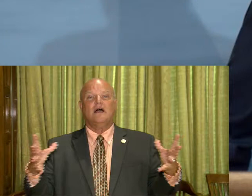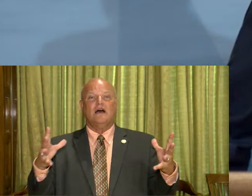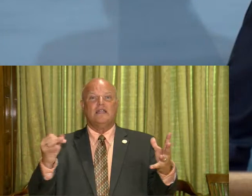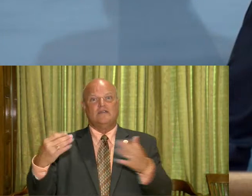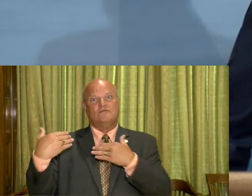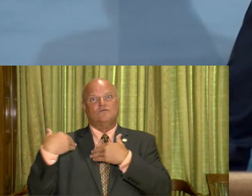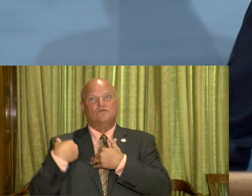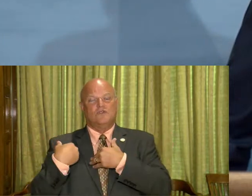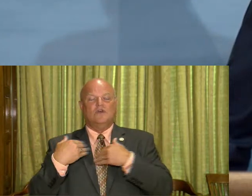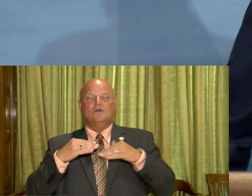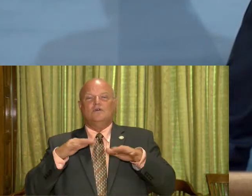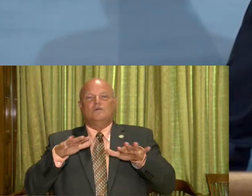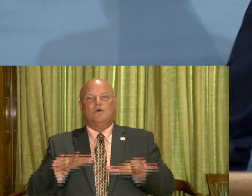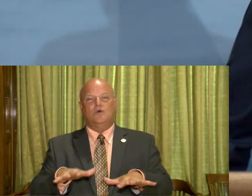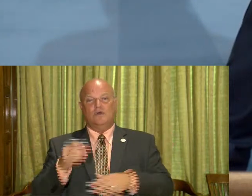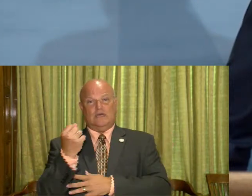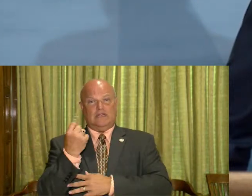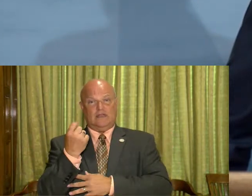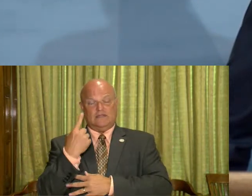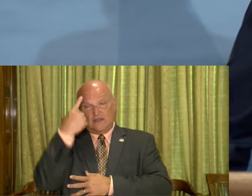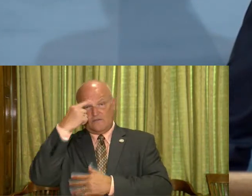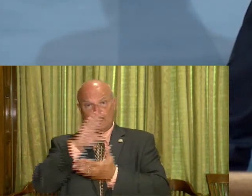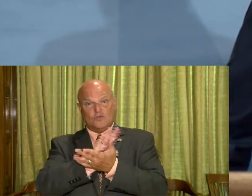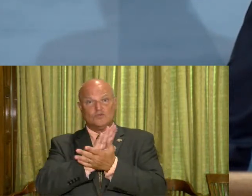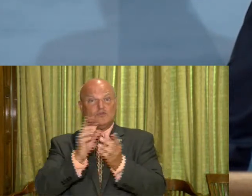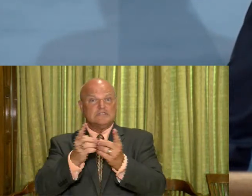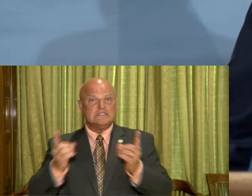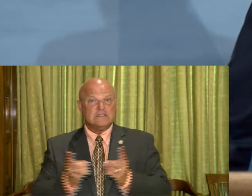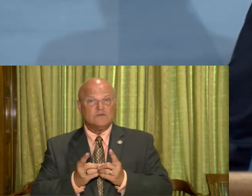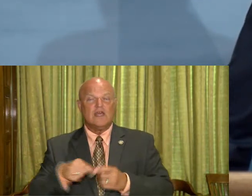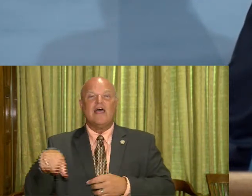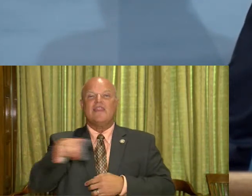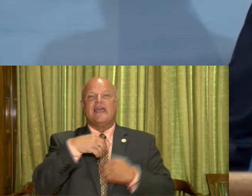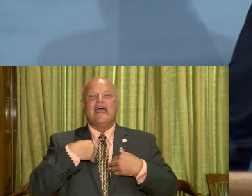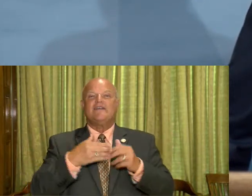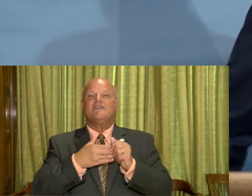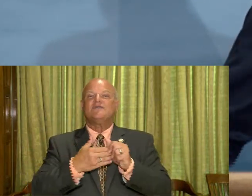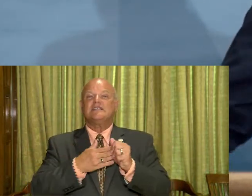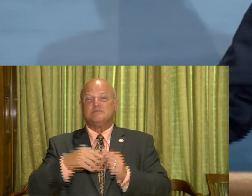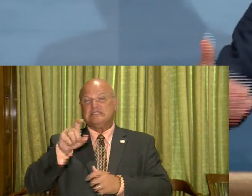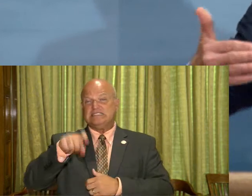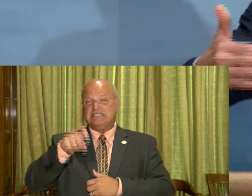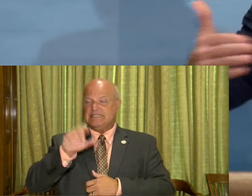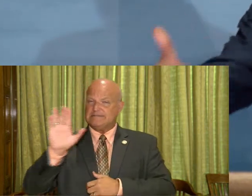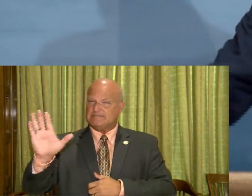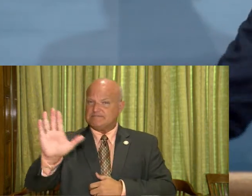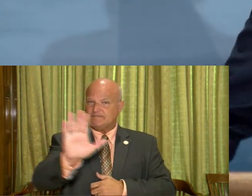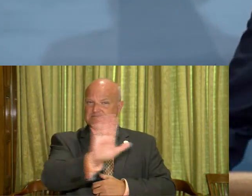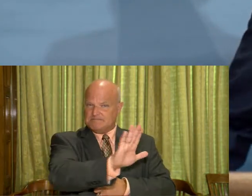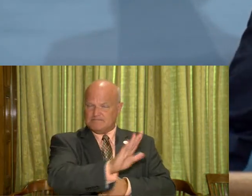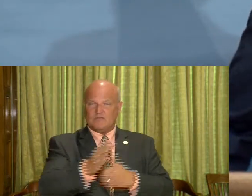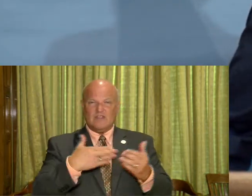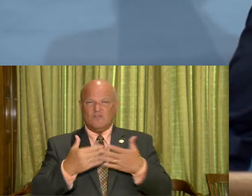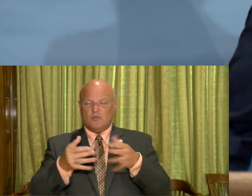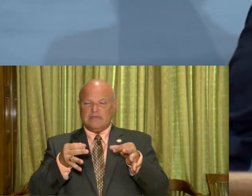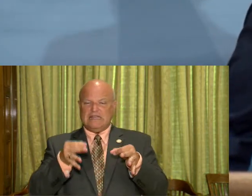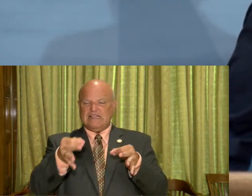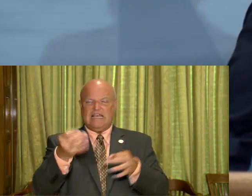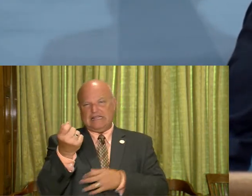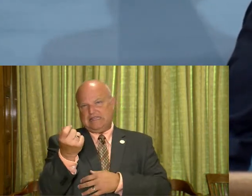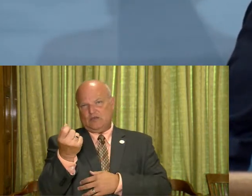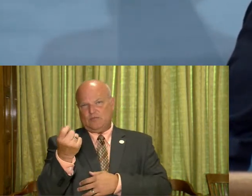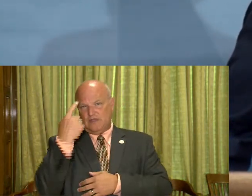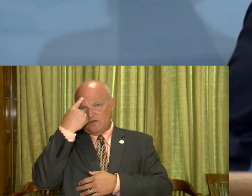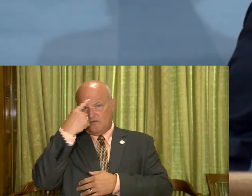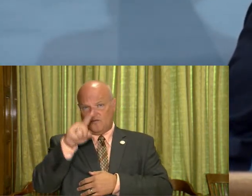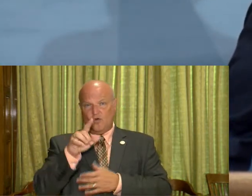of relief and understanding in our school districts that they have the flexibility that's needed, even though it might be delayed